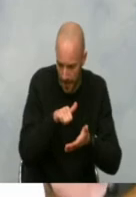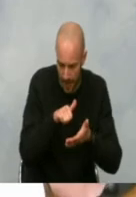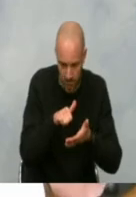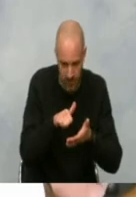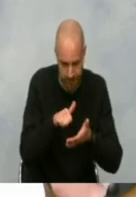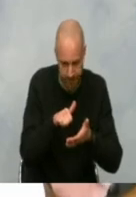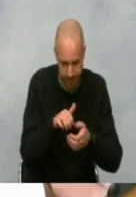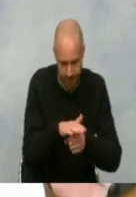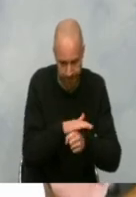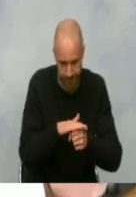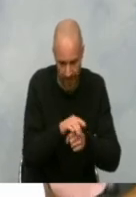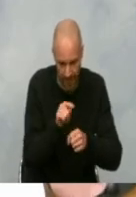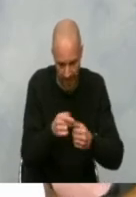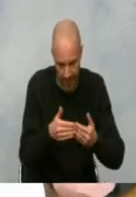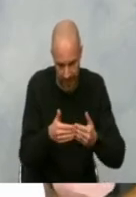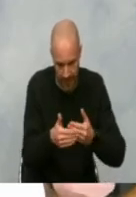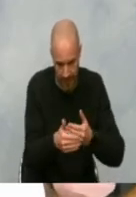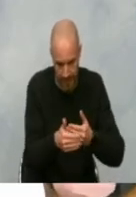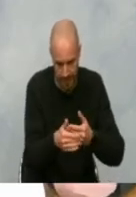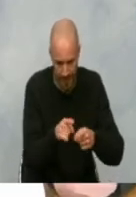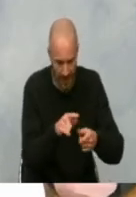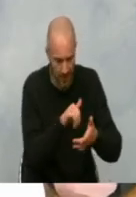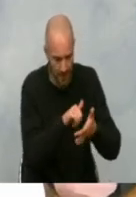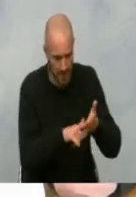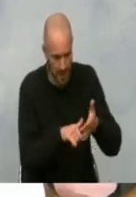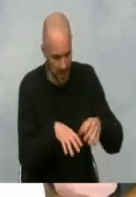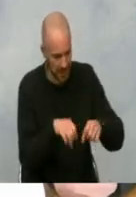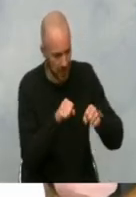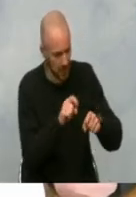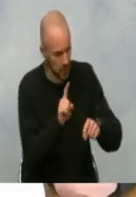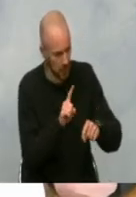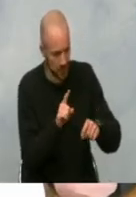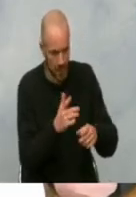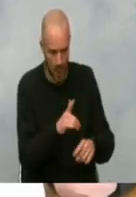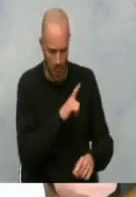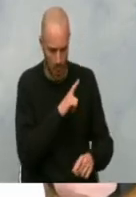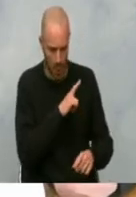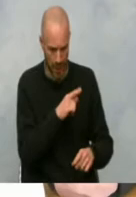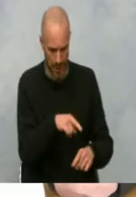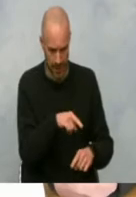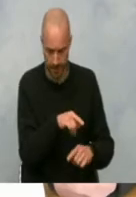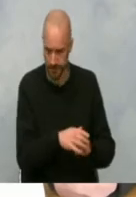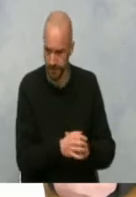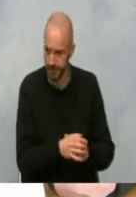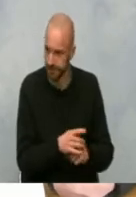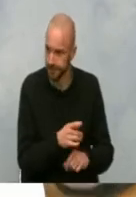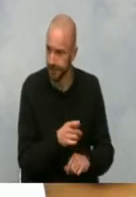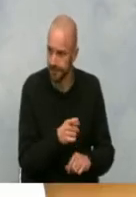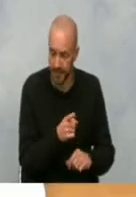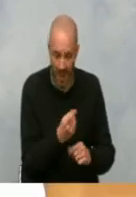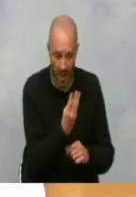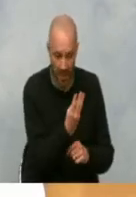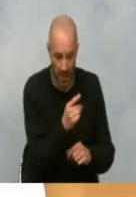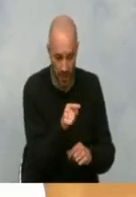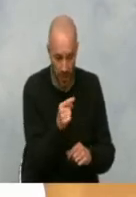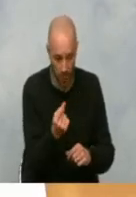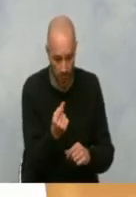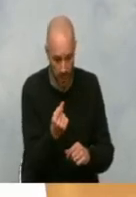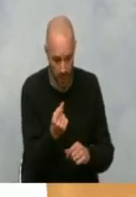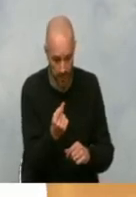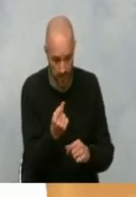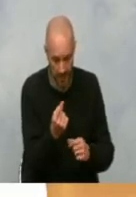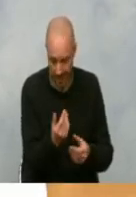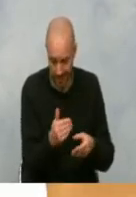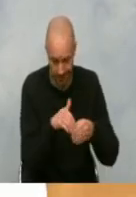what the paper starts off by talking about is what prompted this. And it notes at 3.1 that as part of the spending